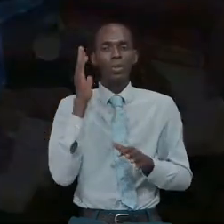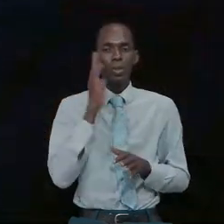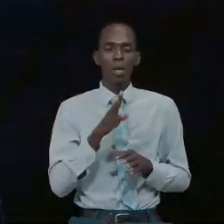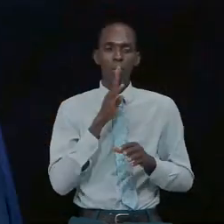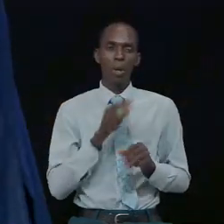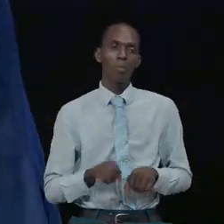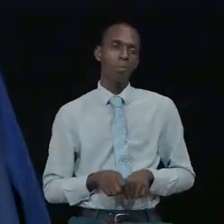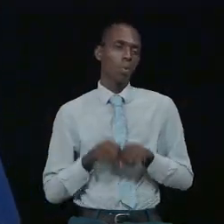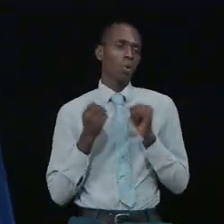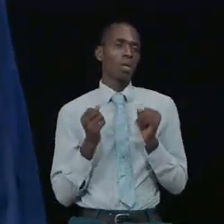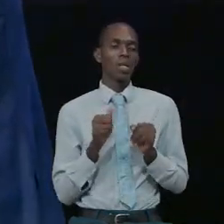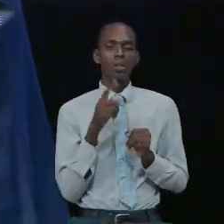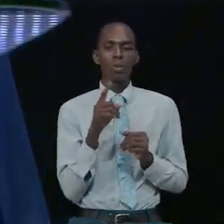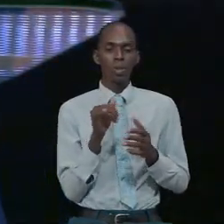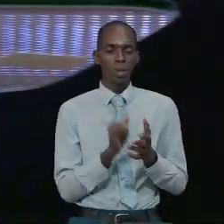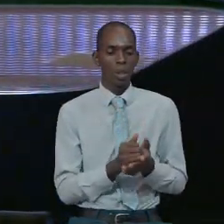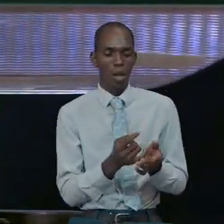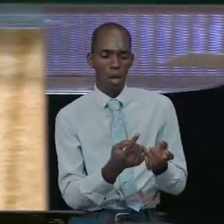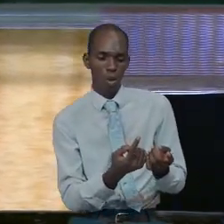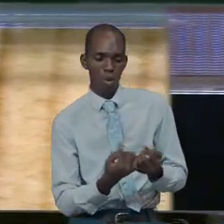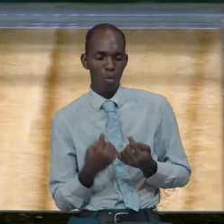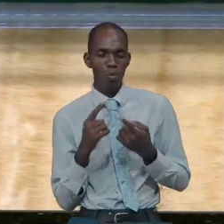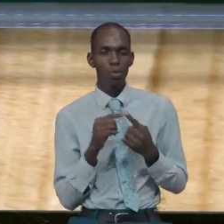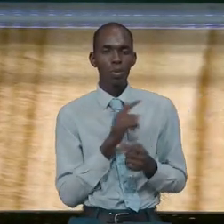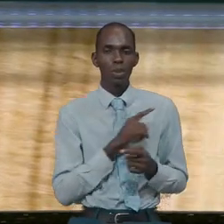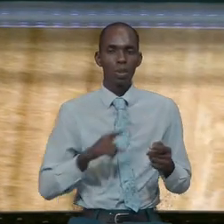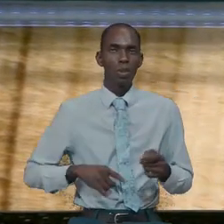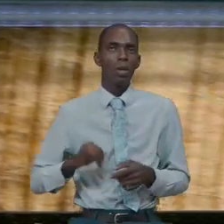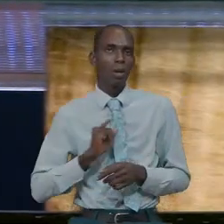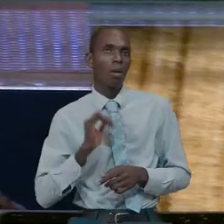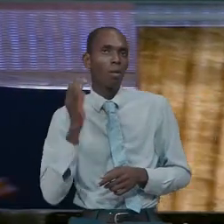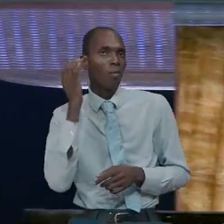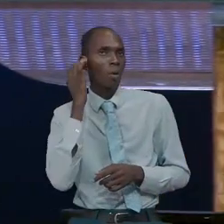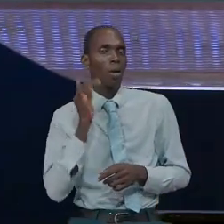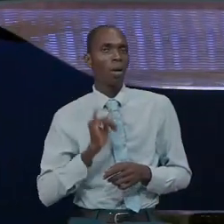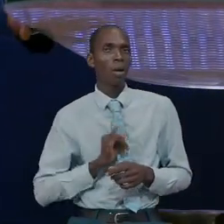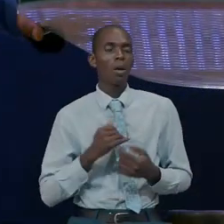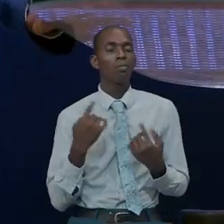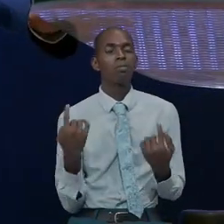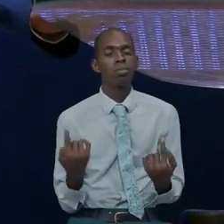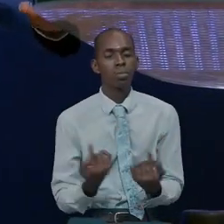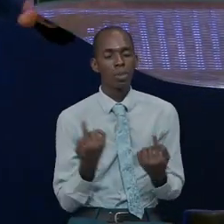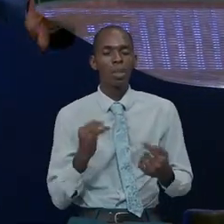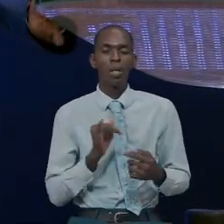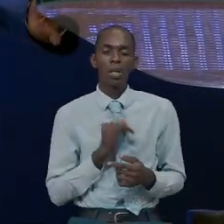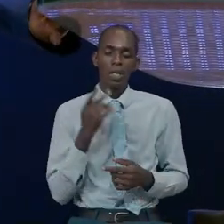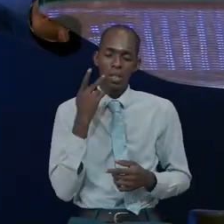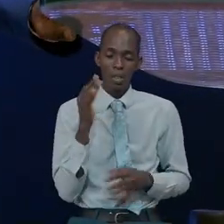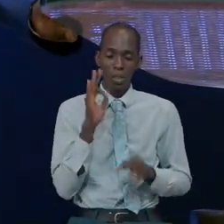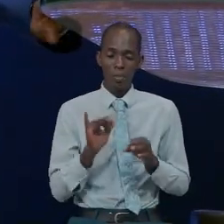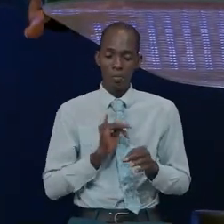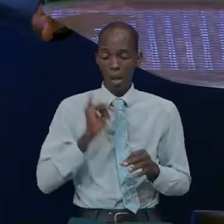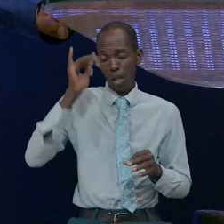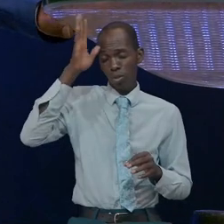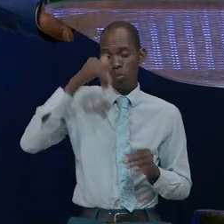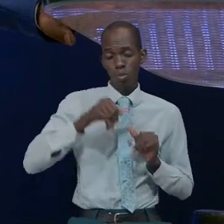broken. Those who voluntarily come to the Lord, I've heard, I've seen, and I see that if I continue in